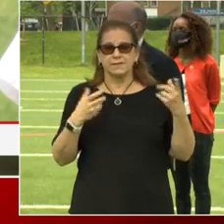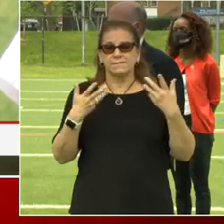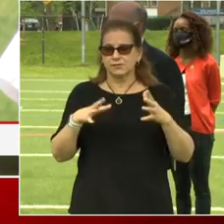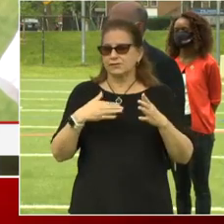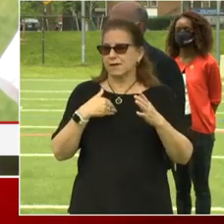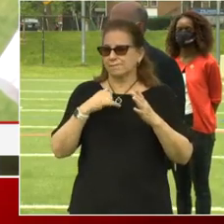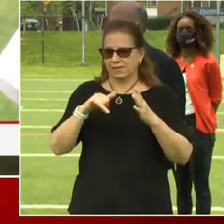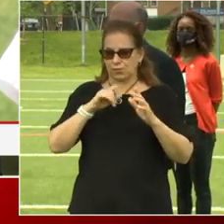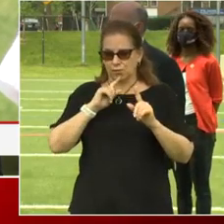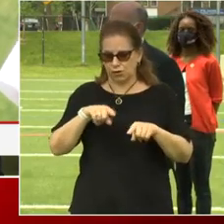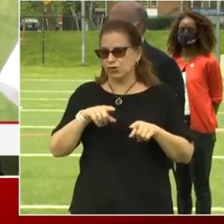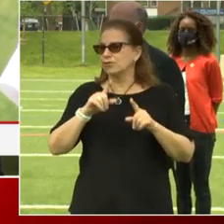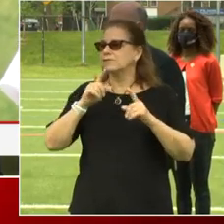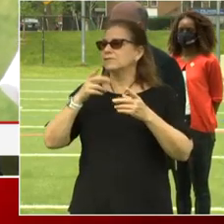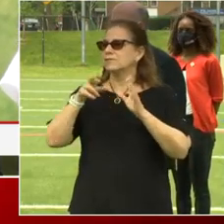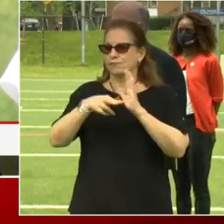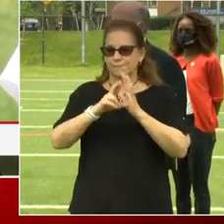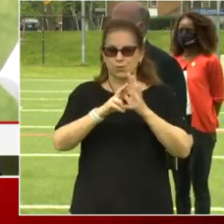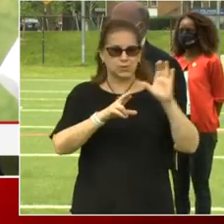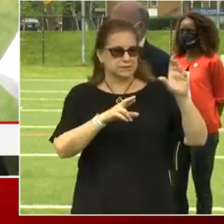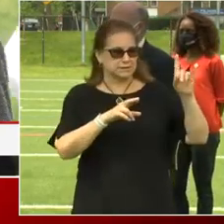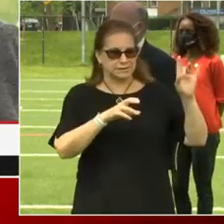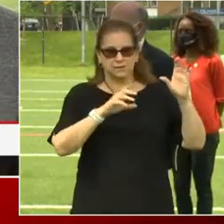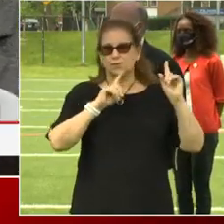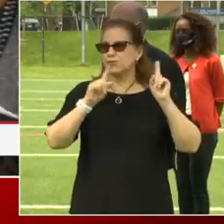Yes. Kobe.